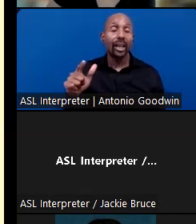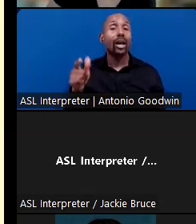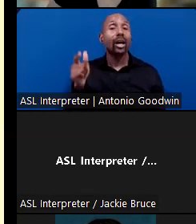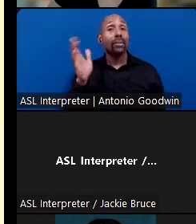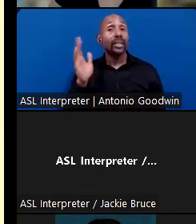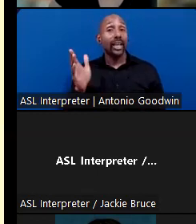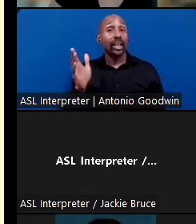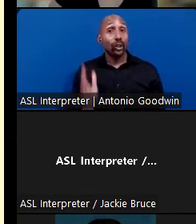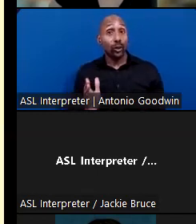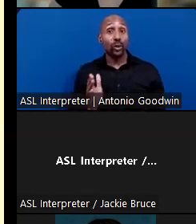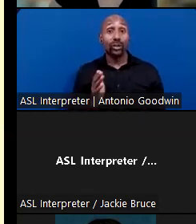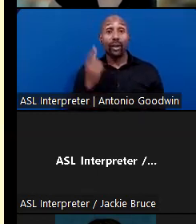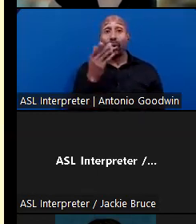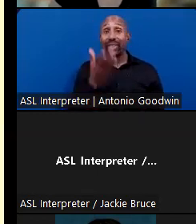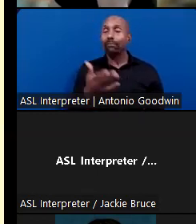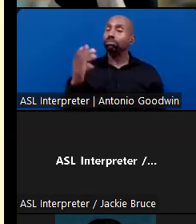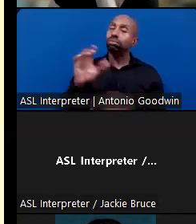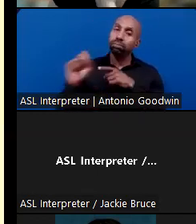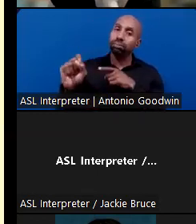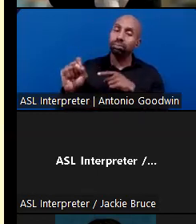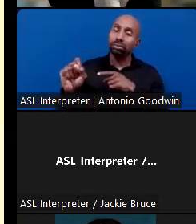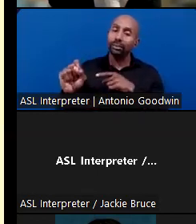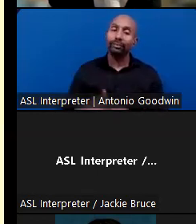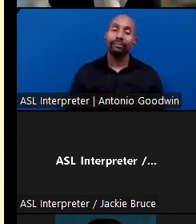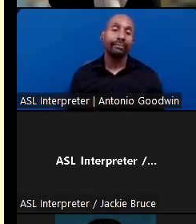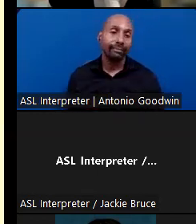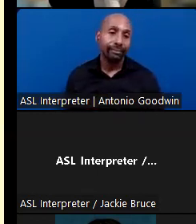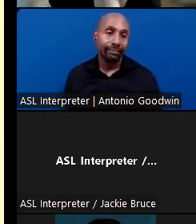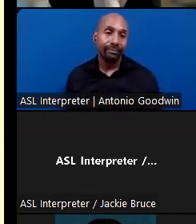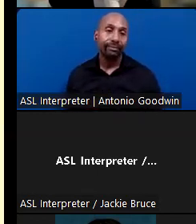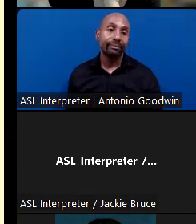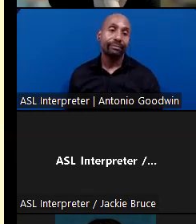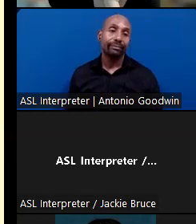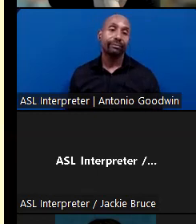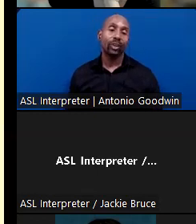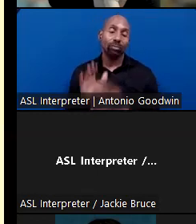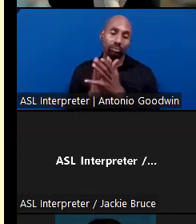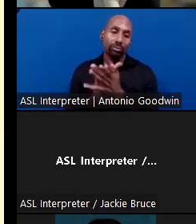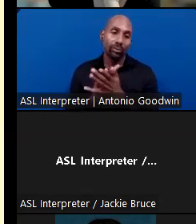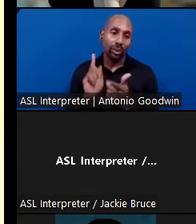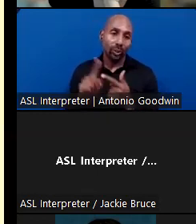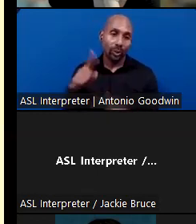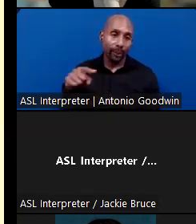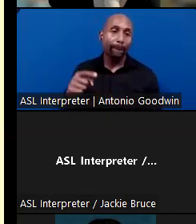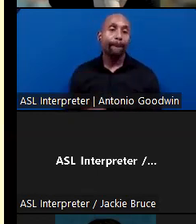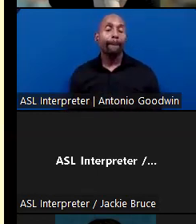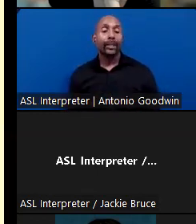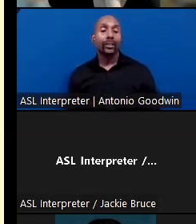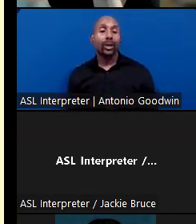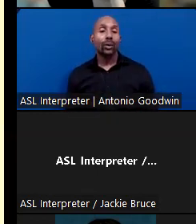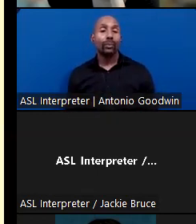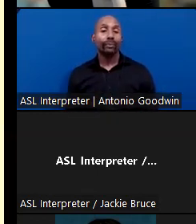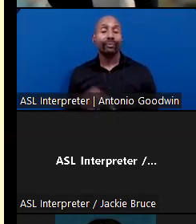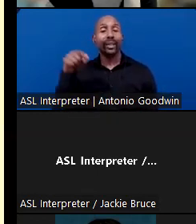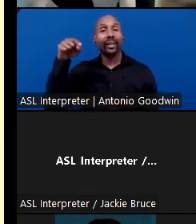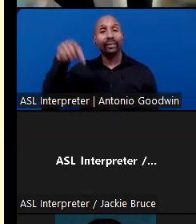And Juan just gave a shout out for it as well. All right, so as always, we will send this out. It may take a